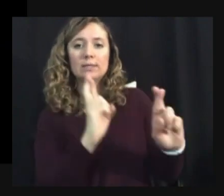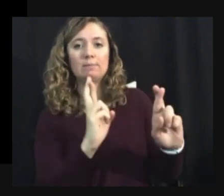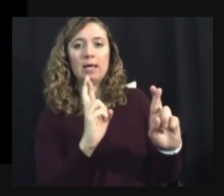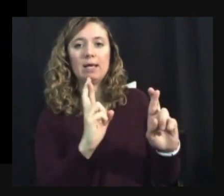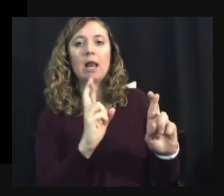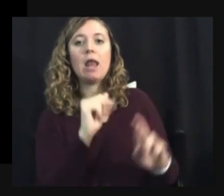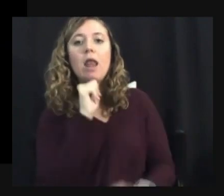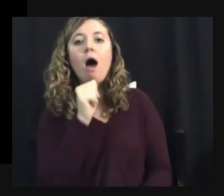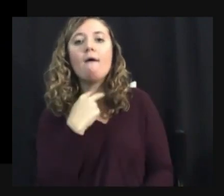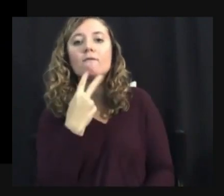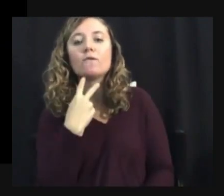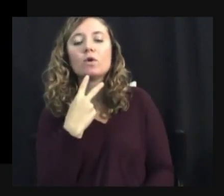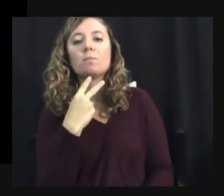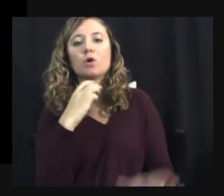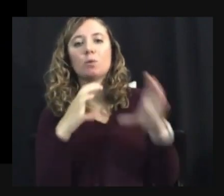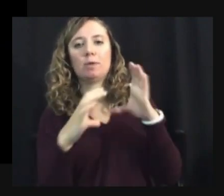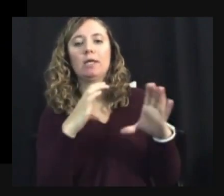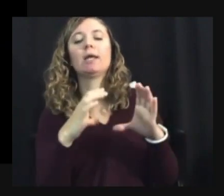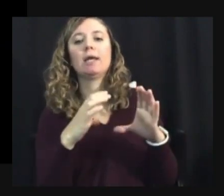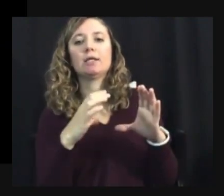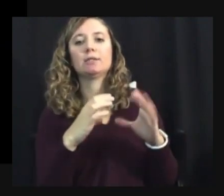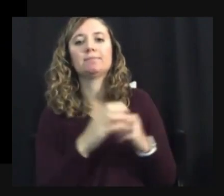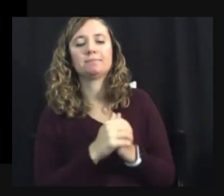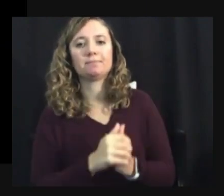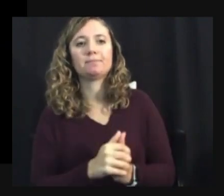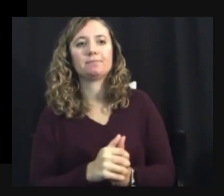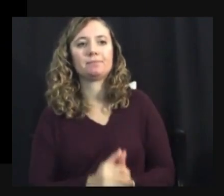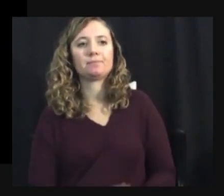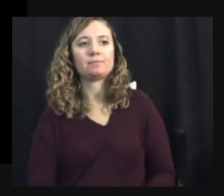nonverbal communication channels.